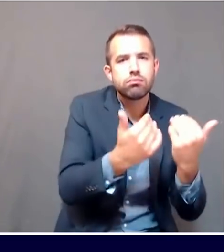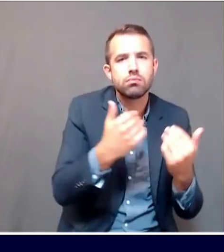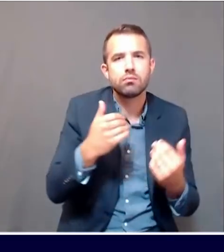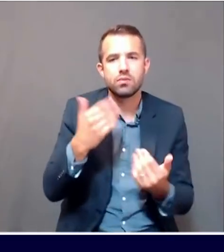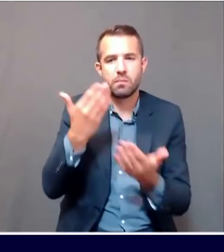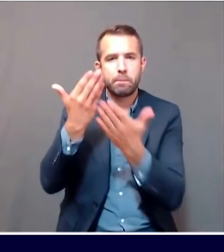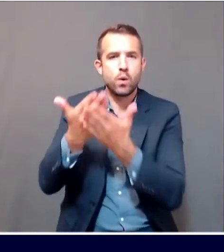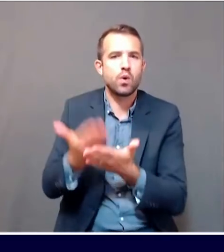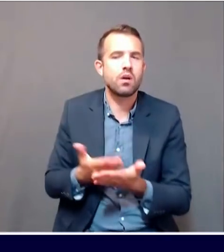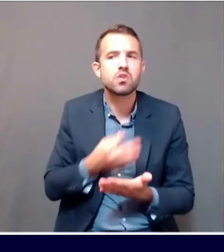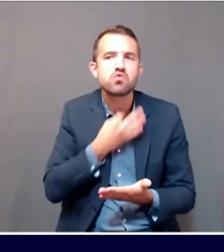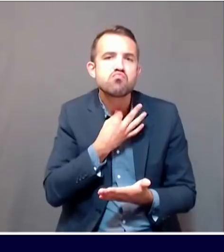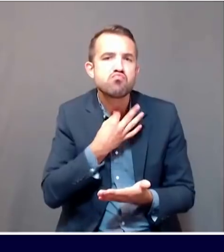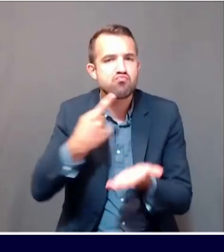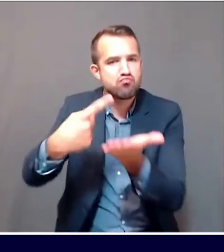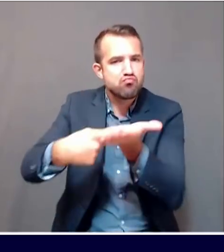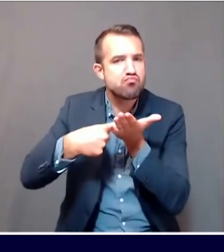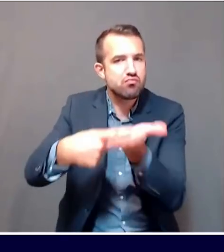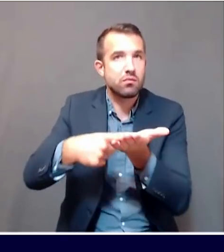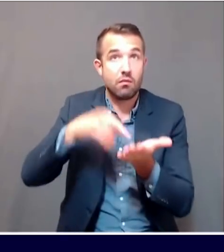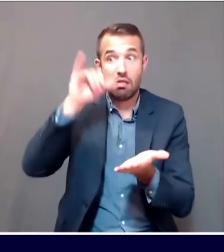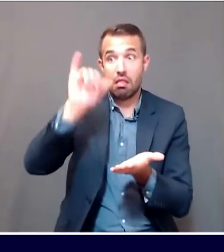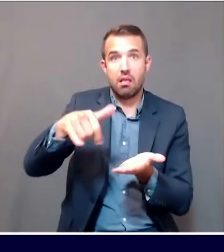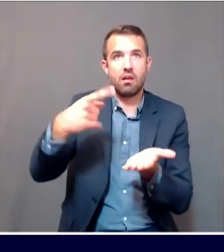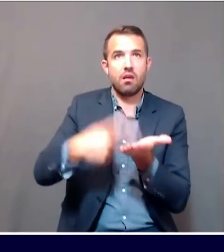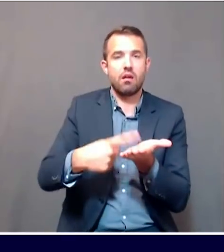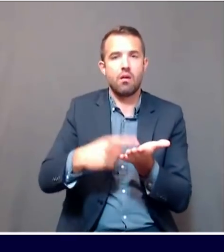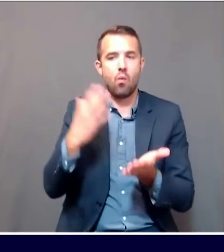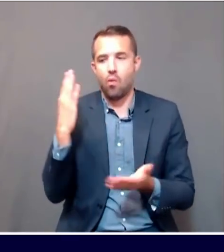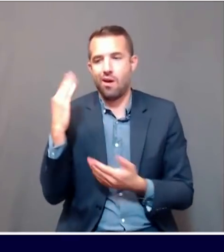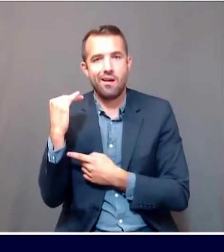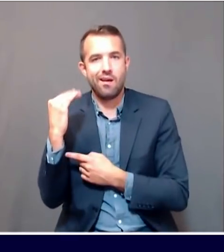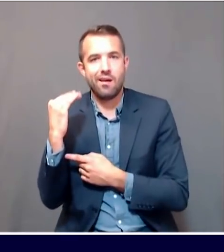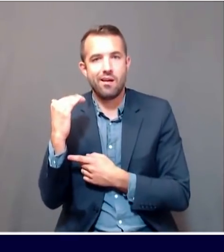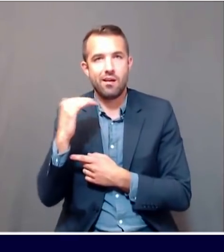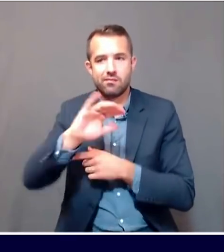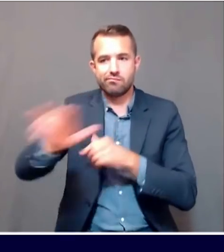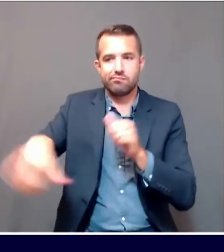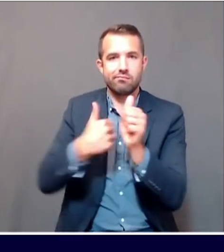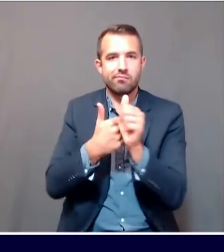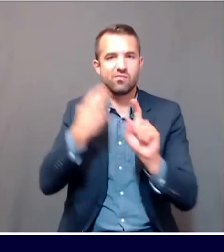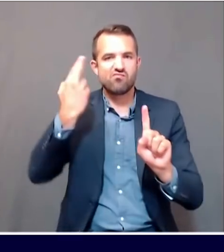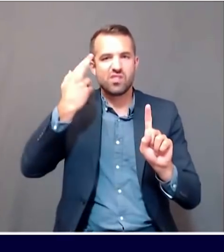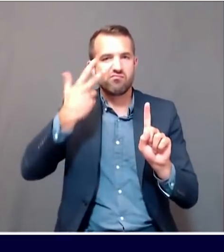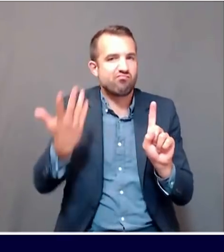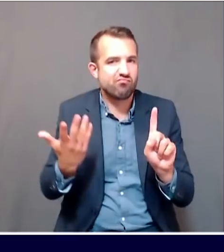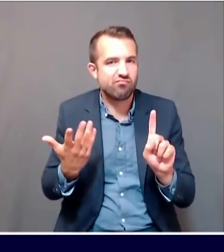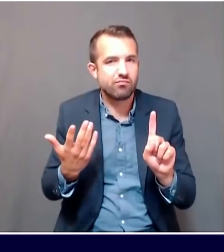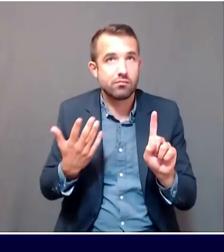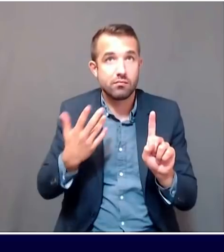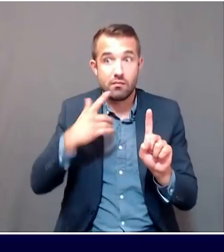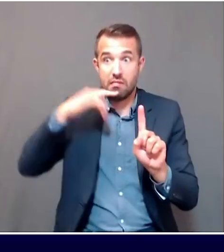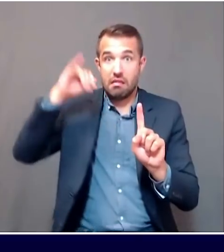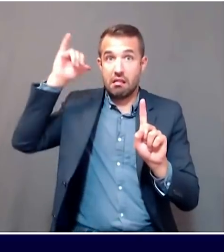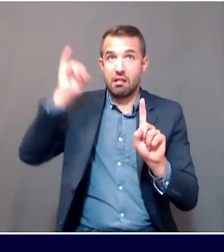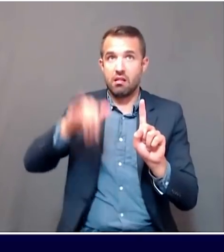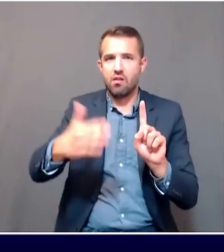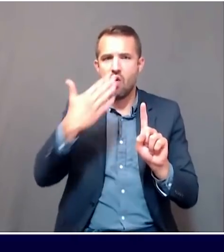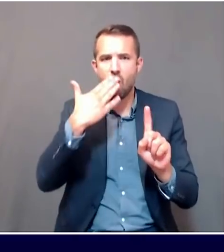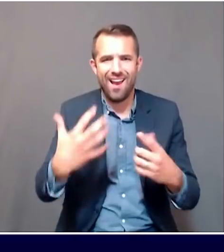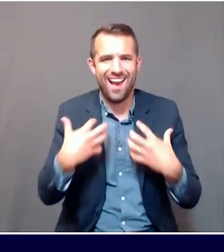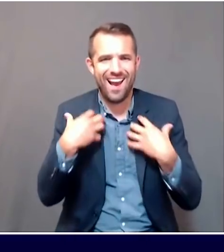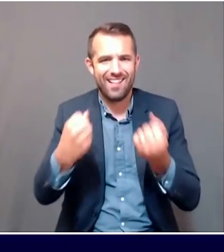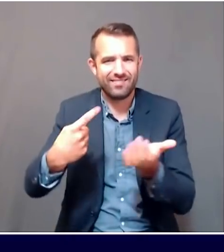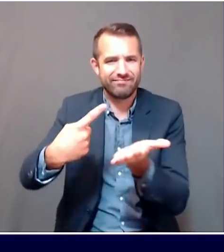believe and start talking about why people believe the things they do, I think that's where productive dialogue starts.